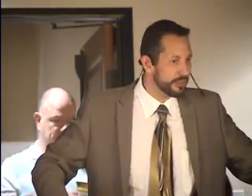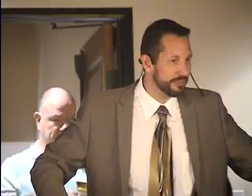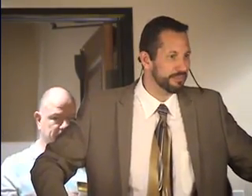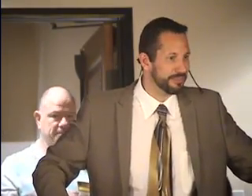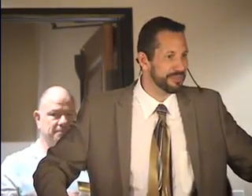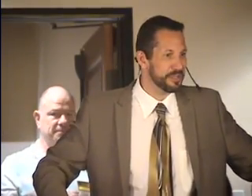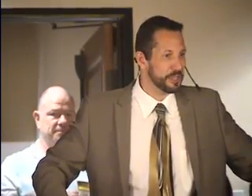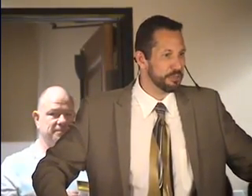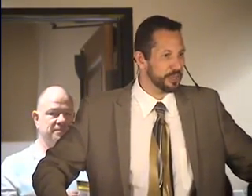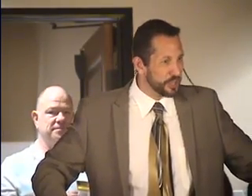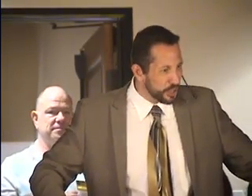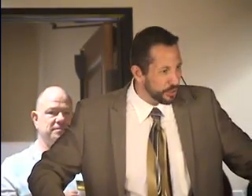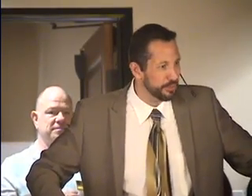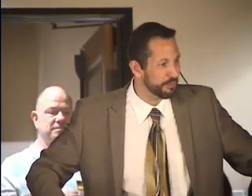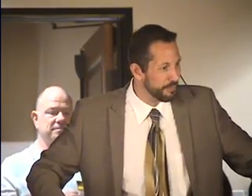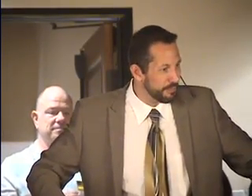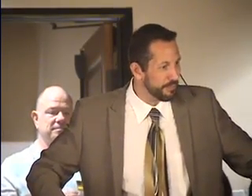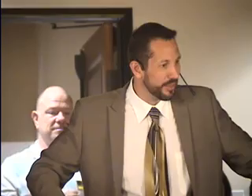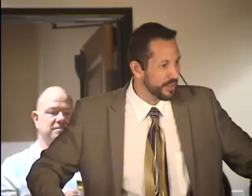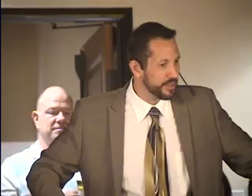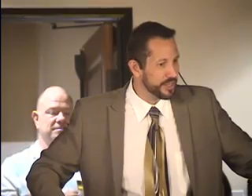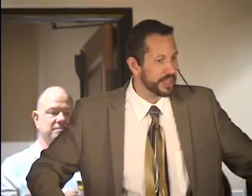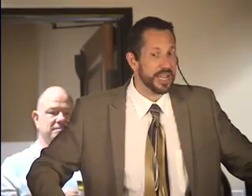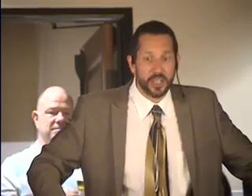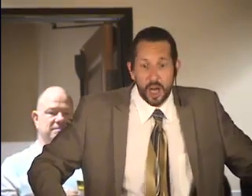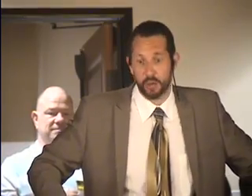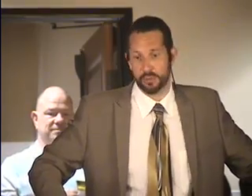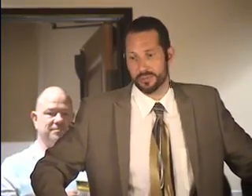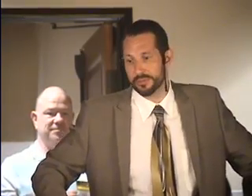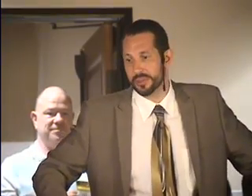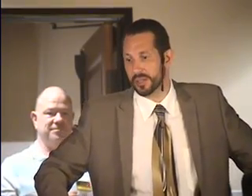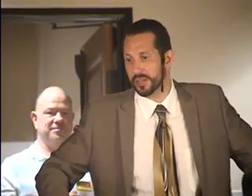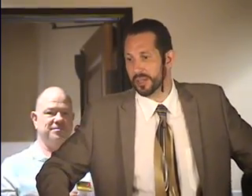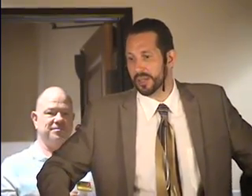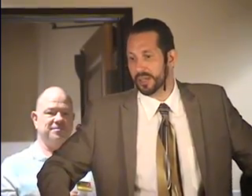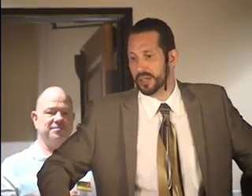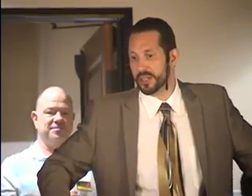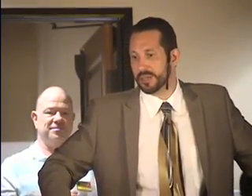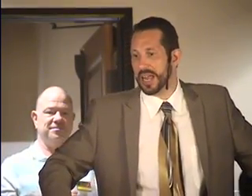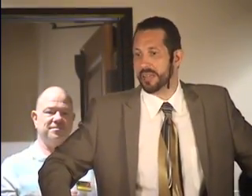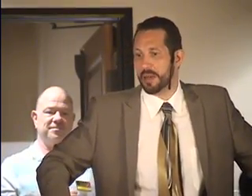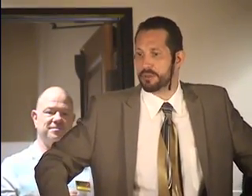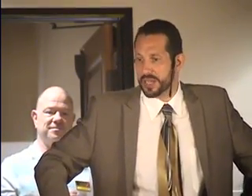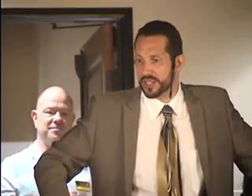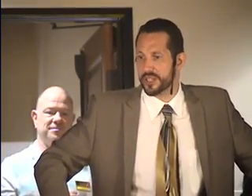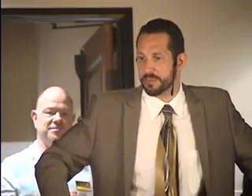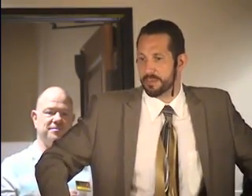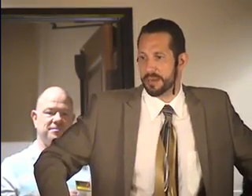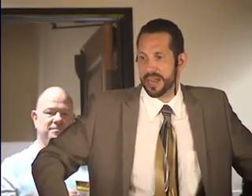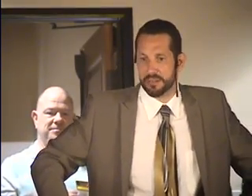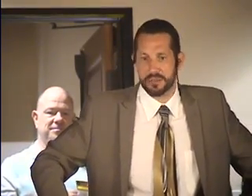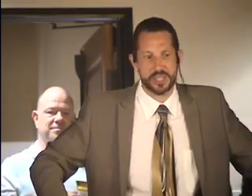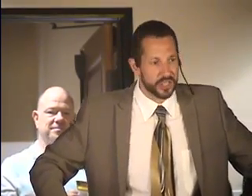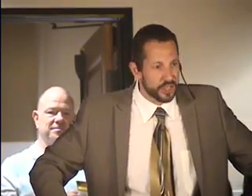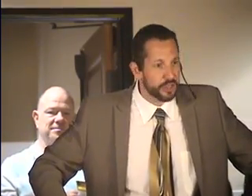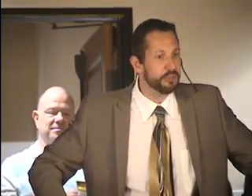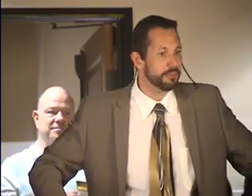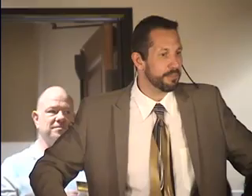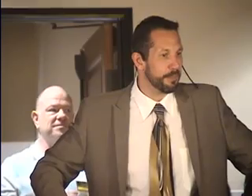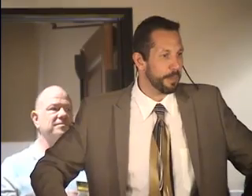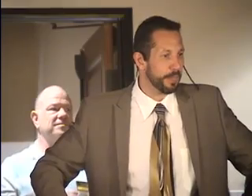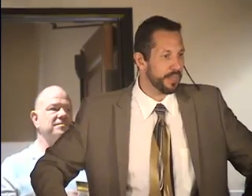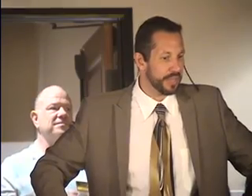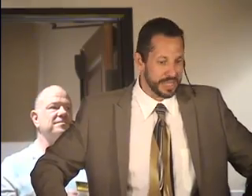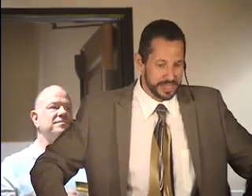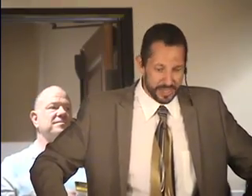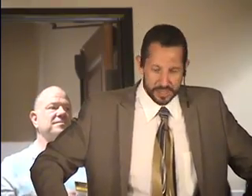the old but the new yes to let go mhm and to allow that presence to be made manifest in